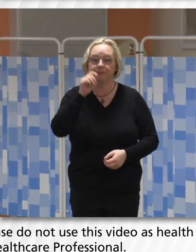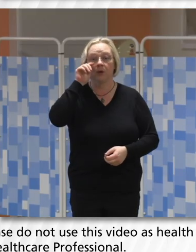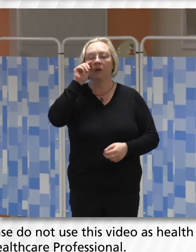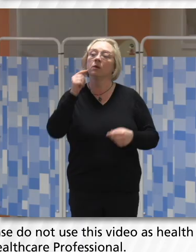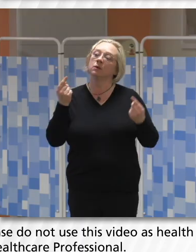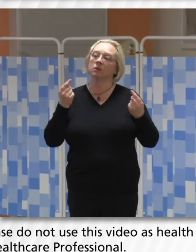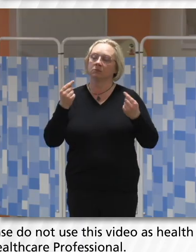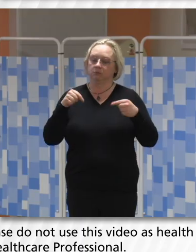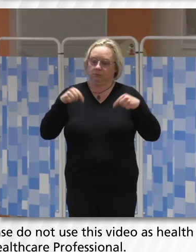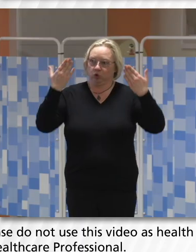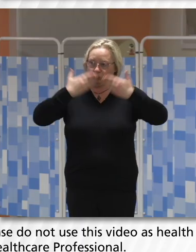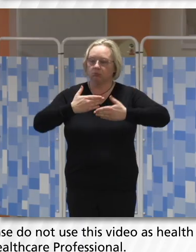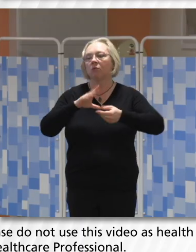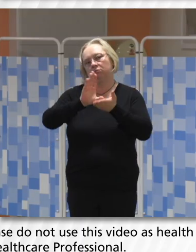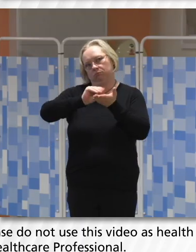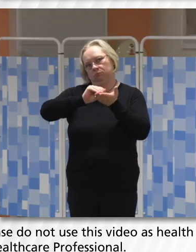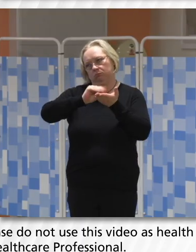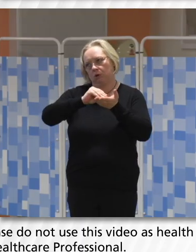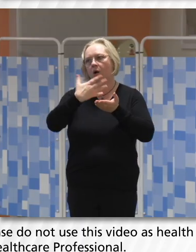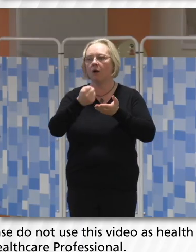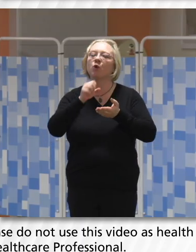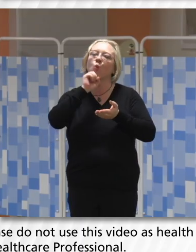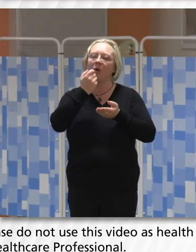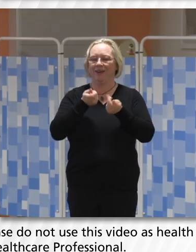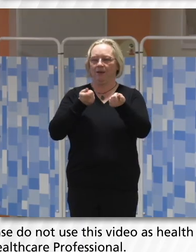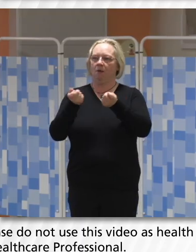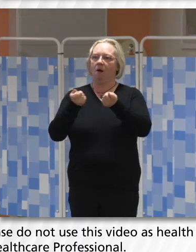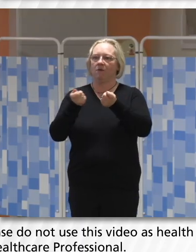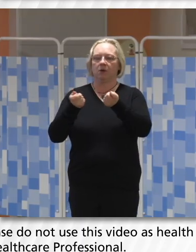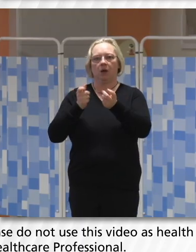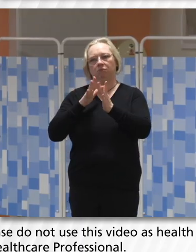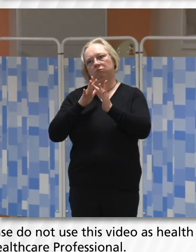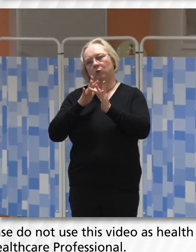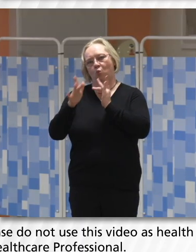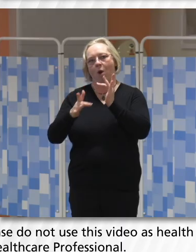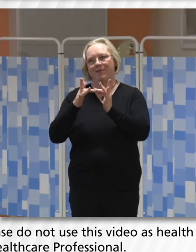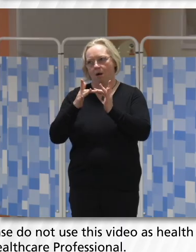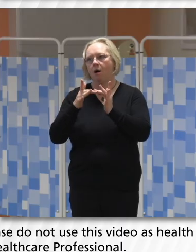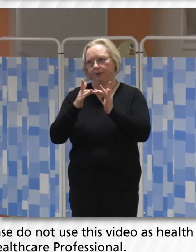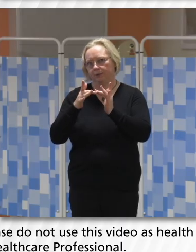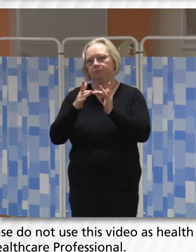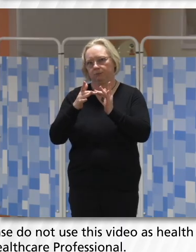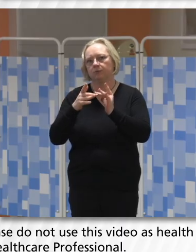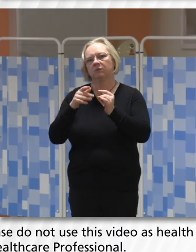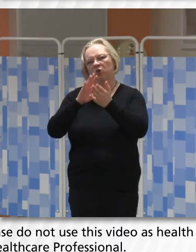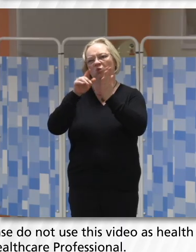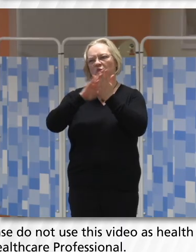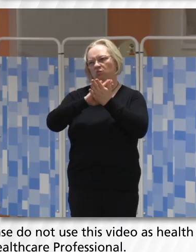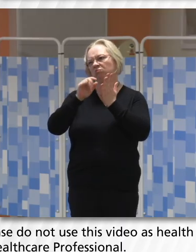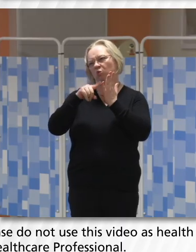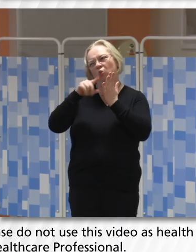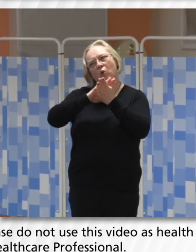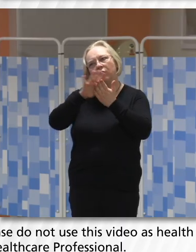this evening is being recorded and will be on the Governor's page of the UHDB website in about a week or two's